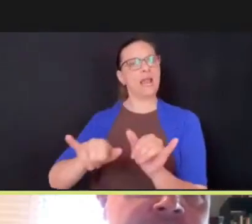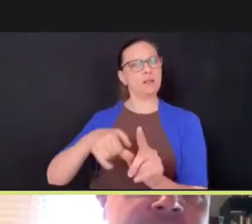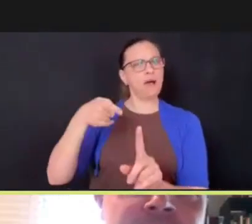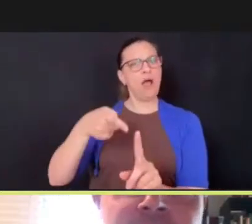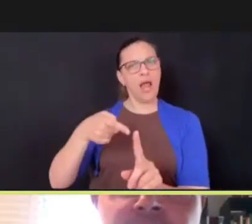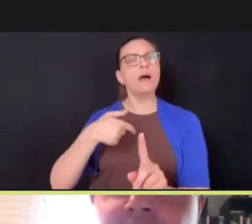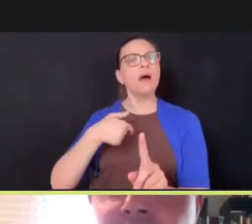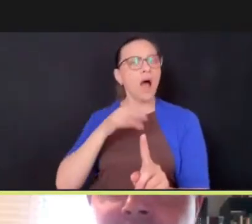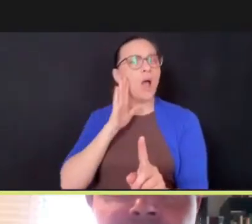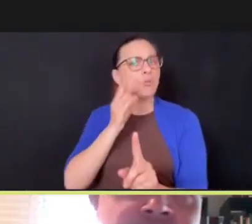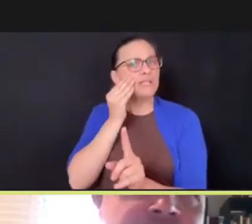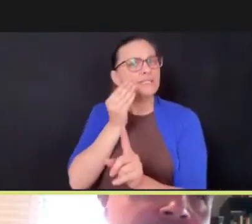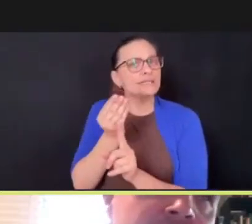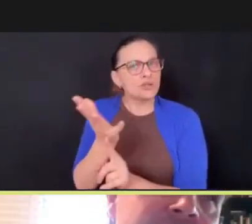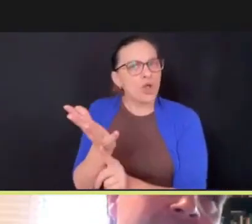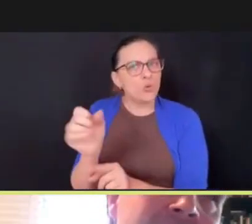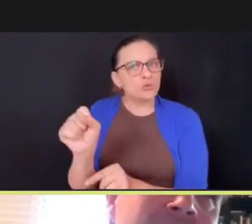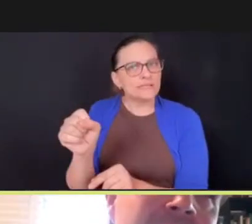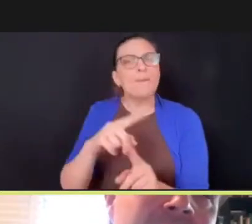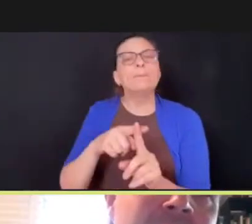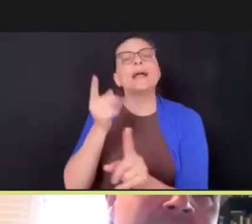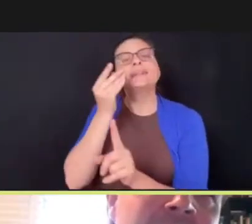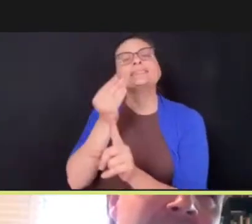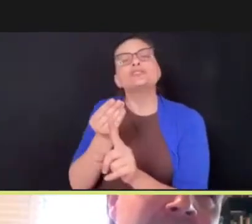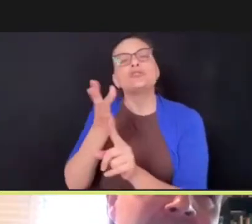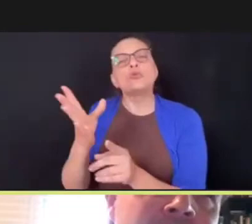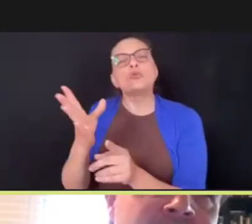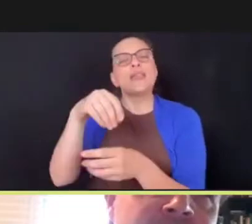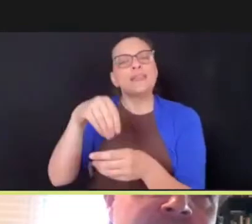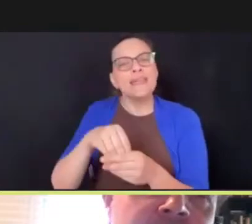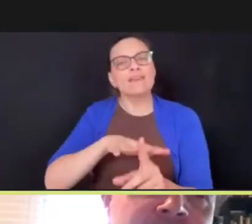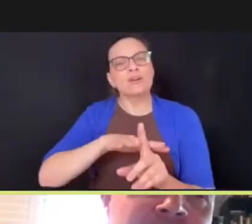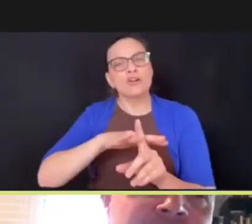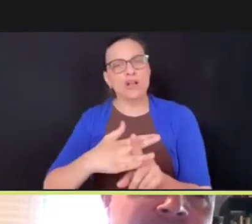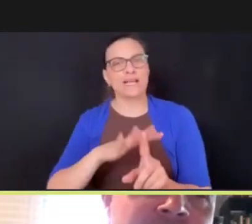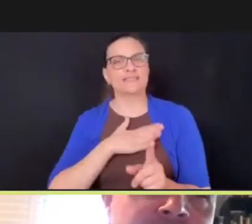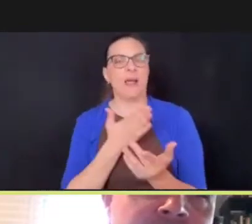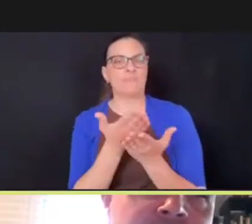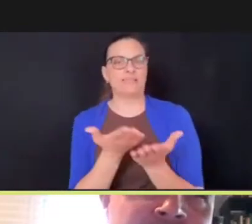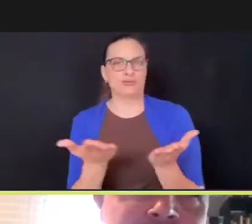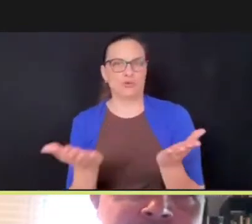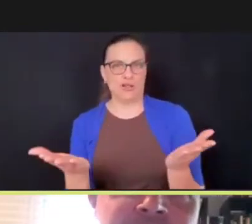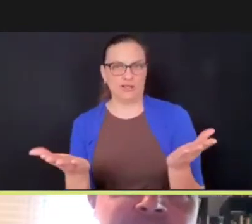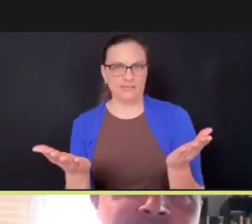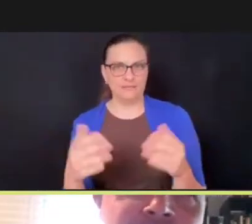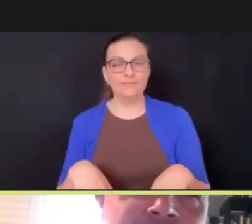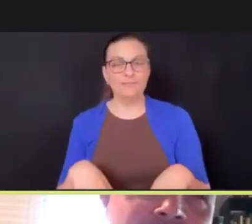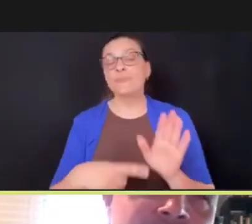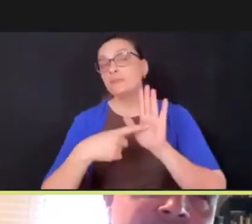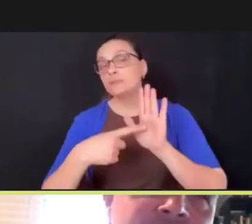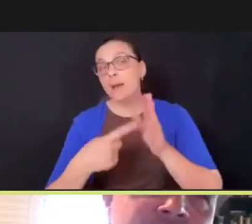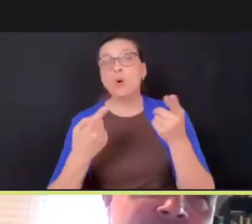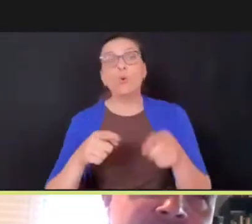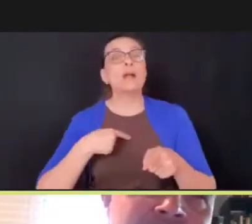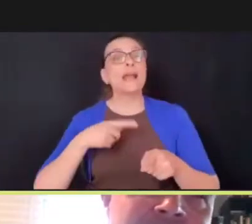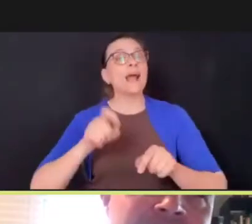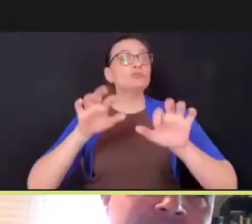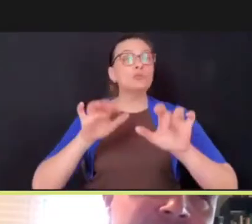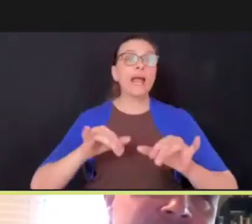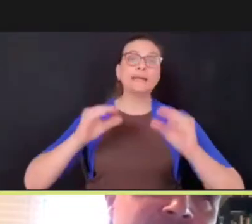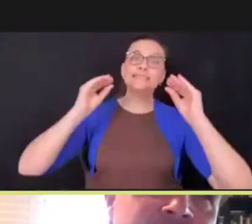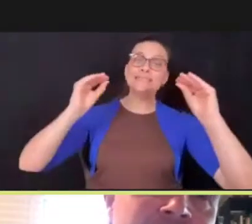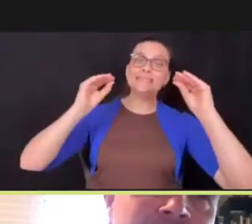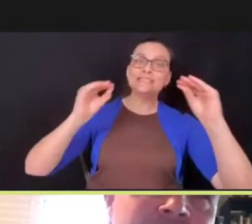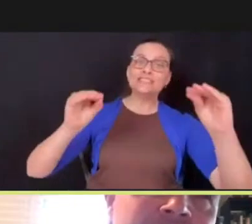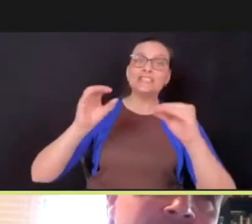the context of my materials. So for example, when I would have to write a teaching statement for